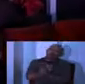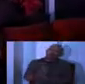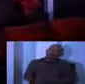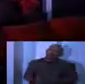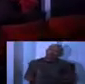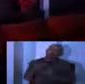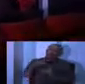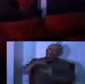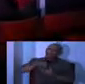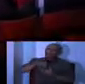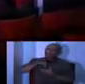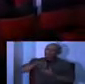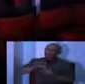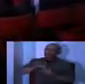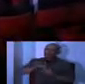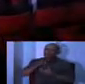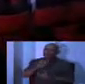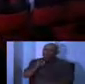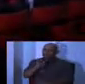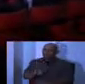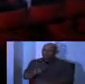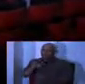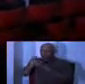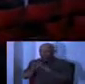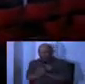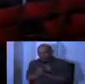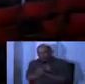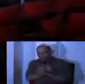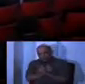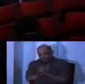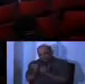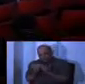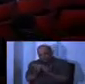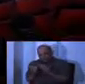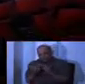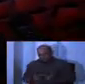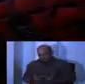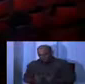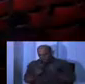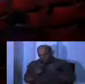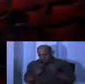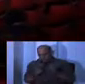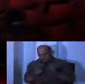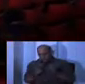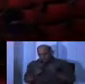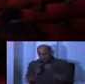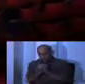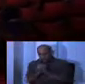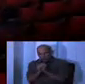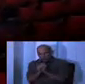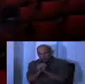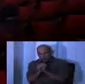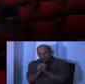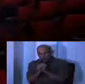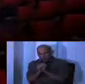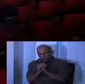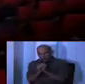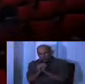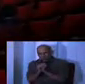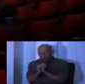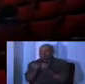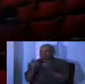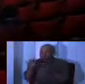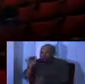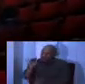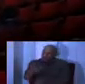us, and that great love that you call us to live our lives with. May that